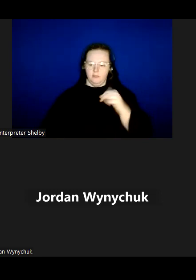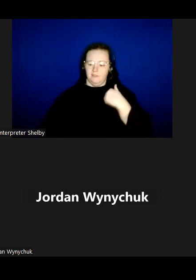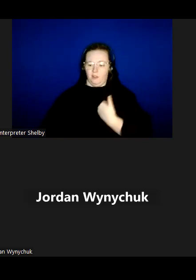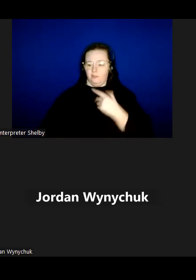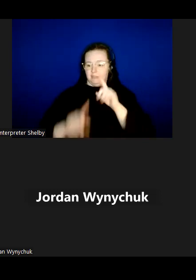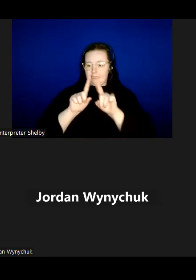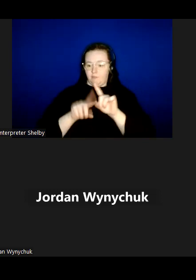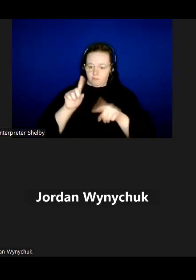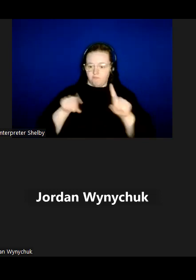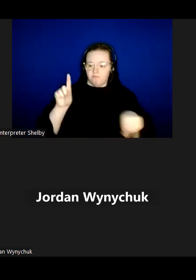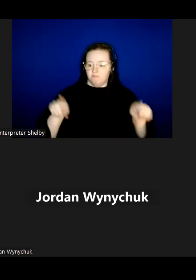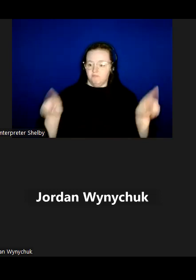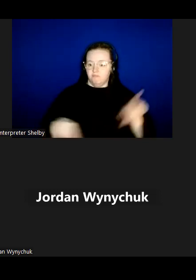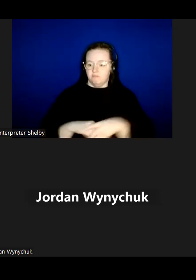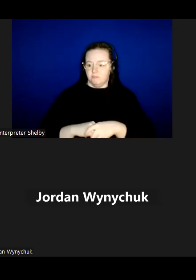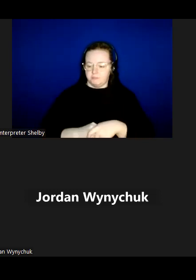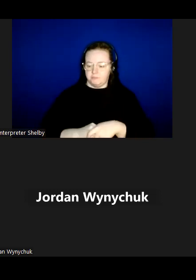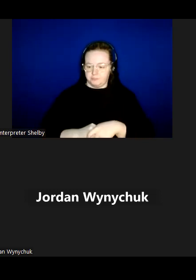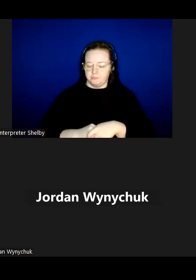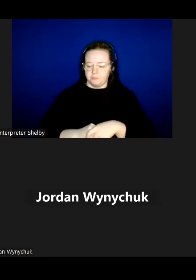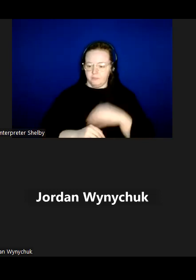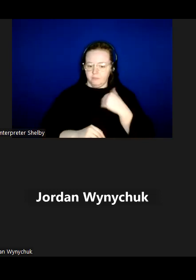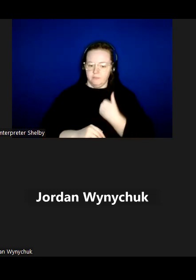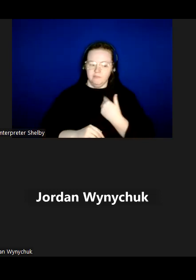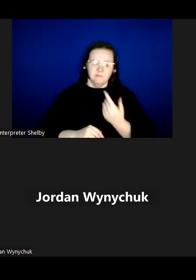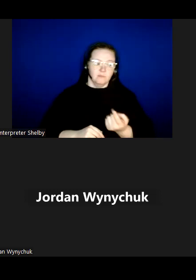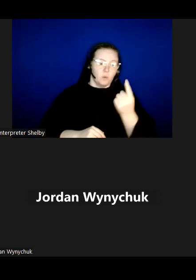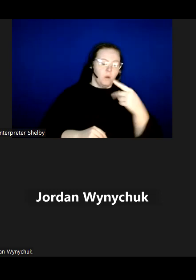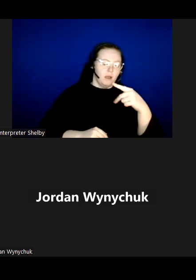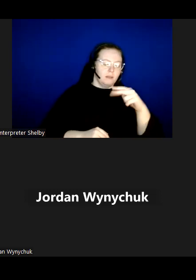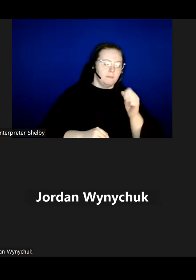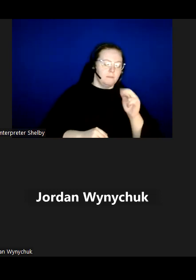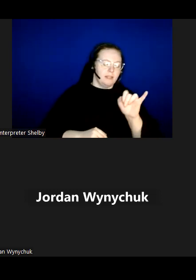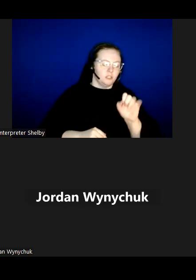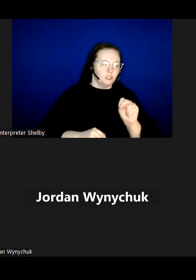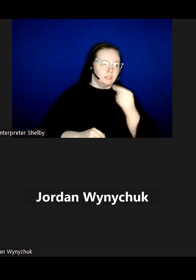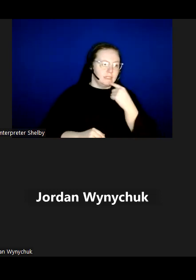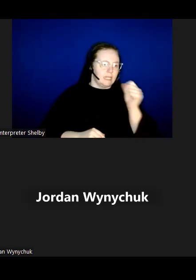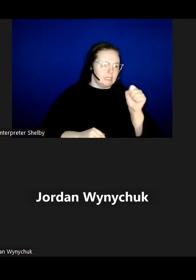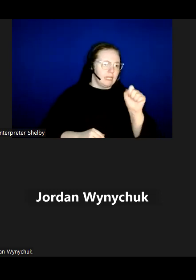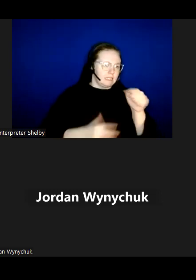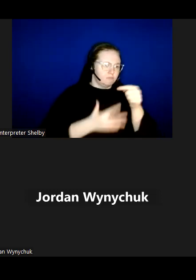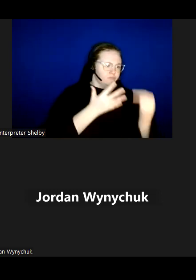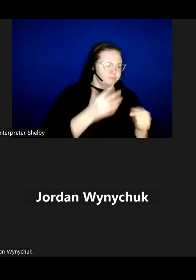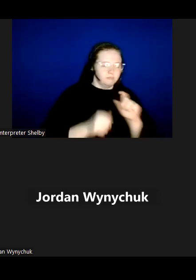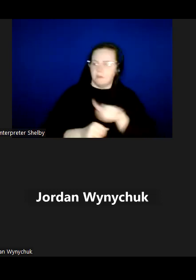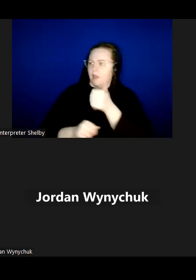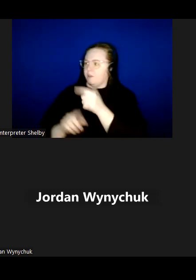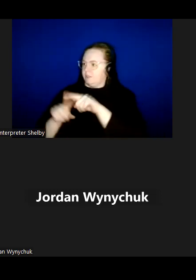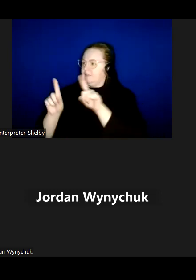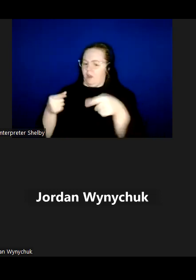different. Just because one pension says one thing doesn't mean another pension is going to say the same thing when it comes